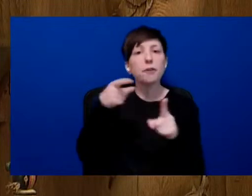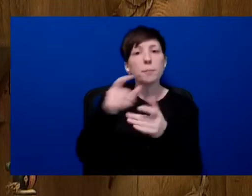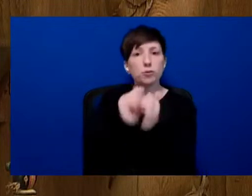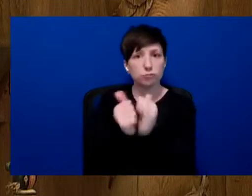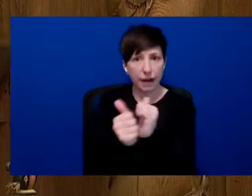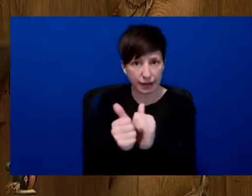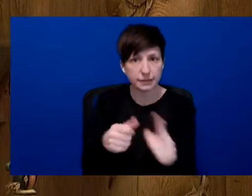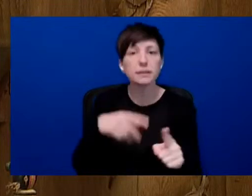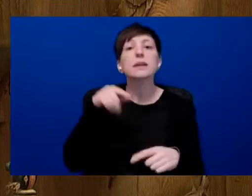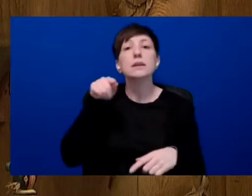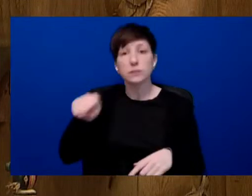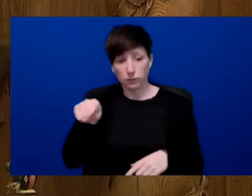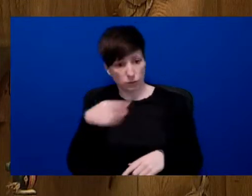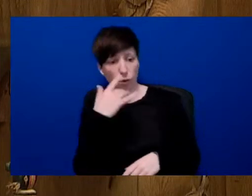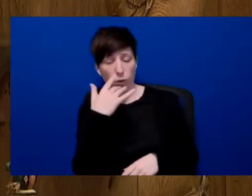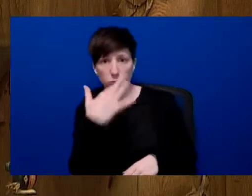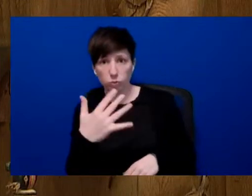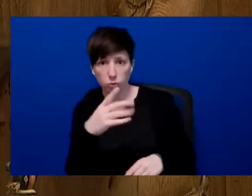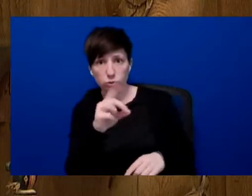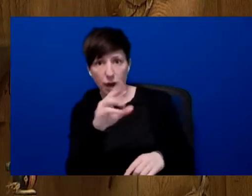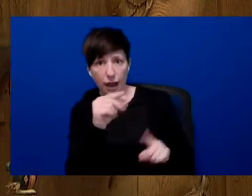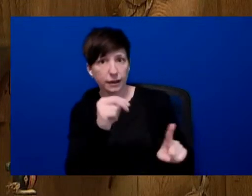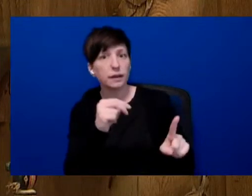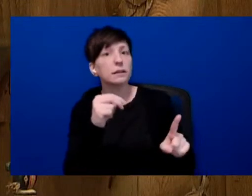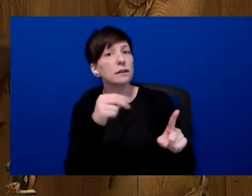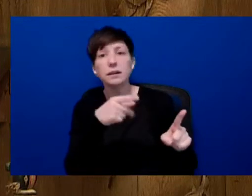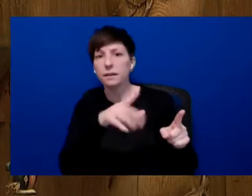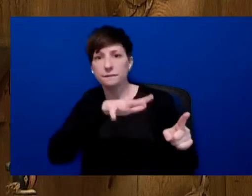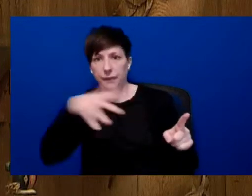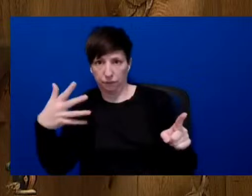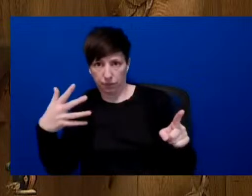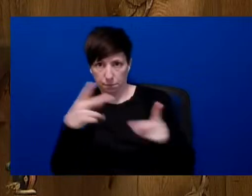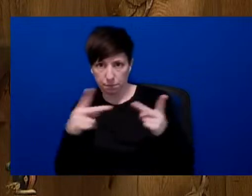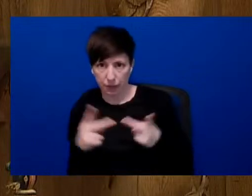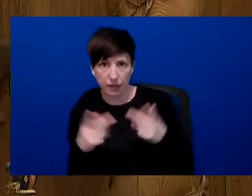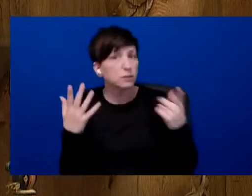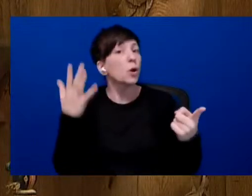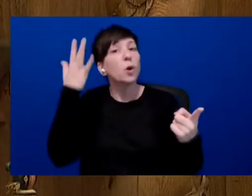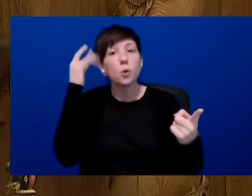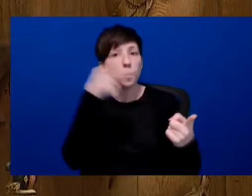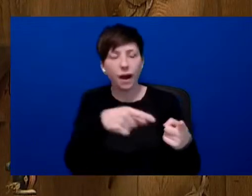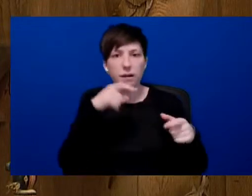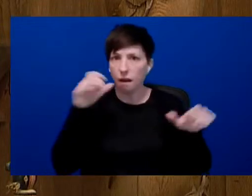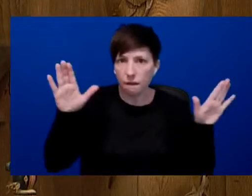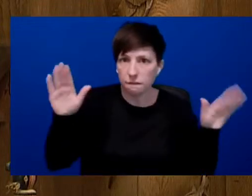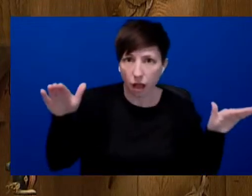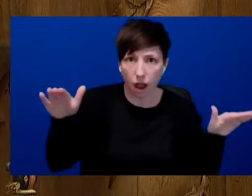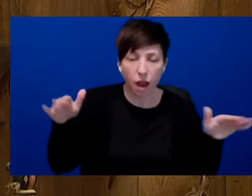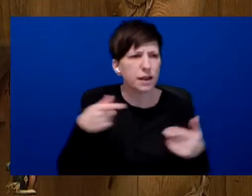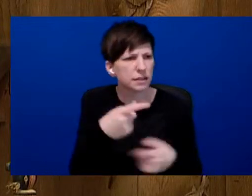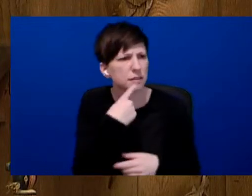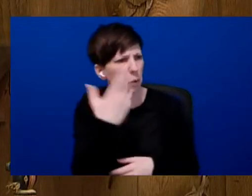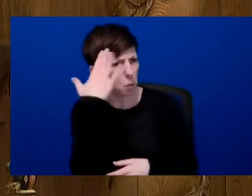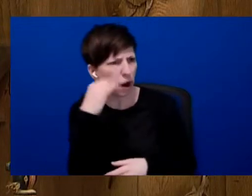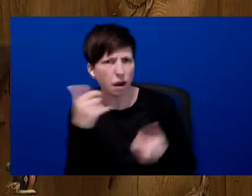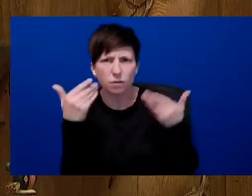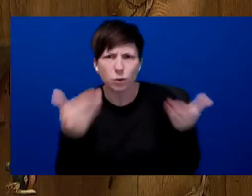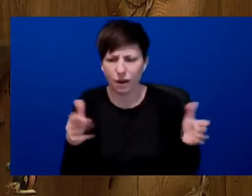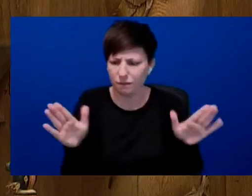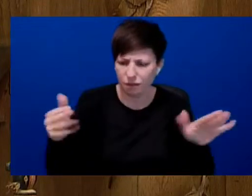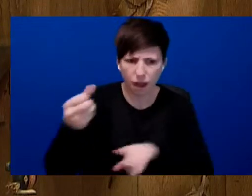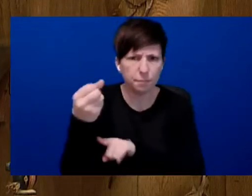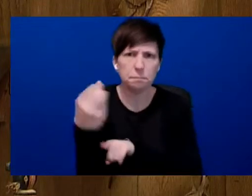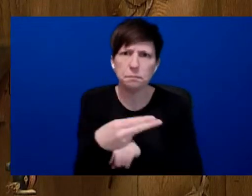could fly, the dragon responded, "First, I encountered a village suffering from drought, so I stopped to make